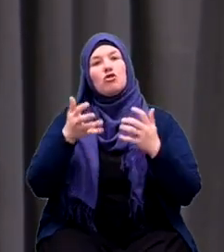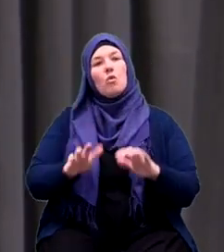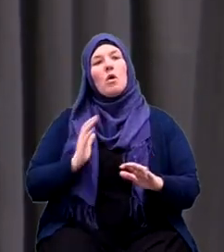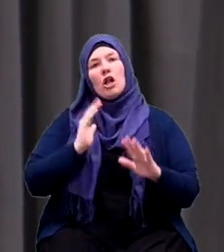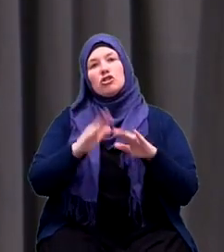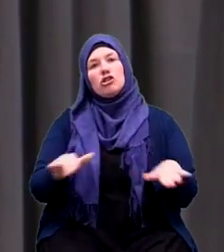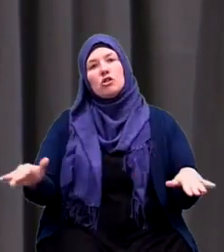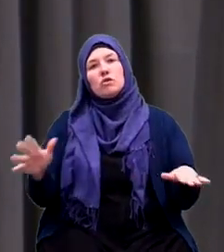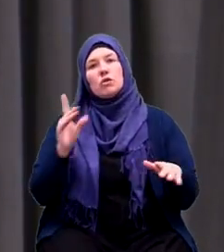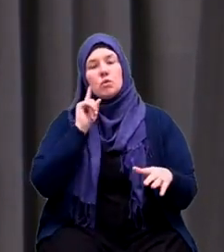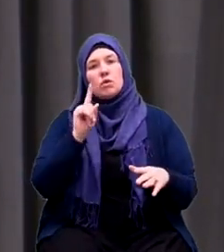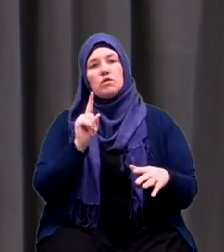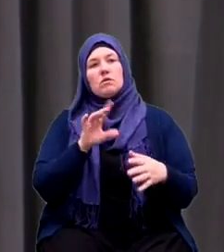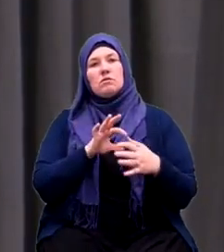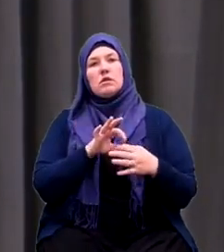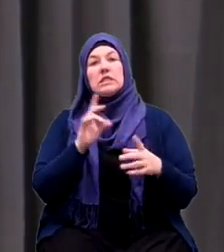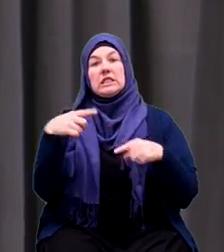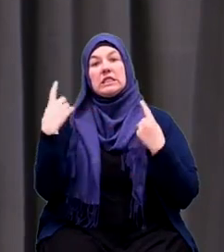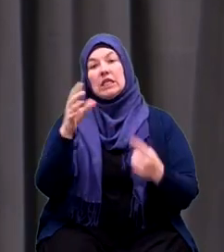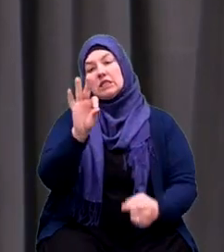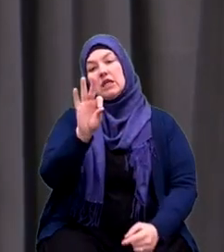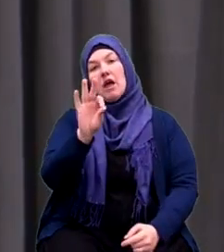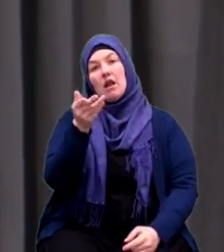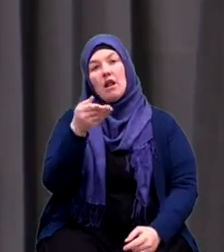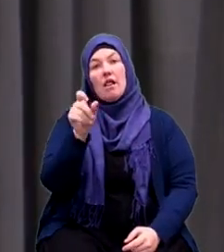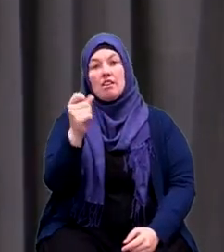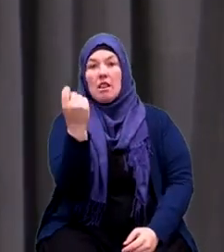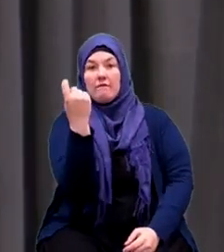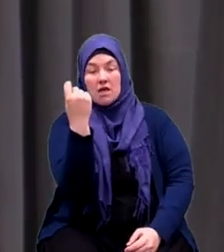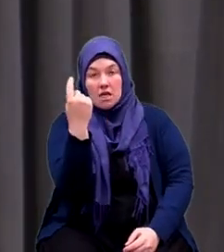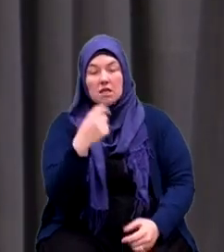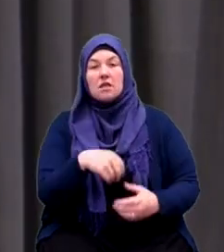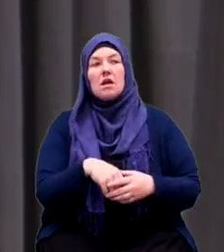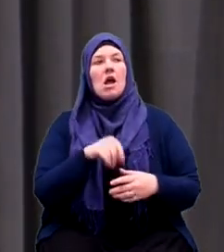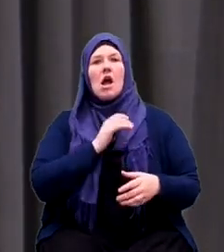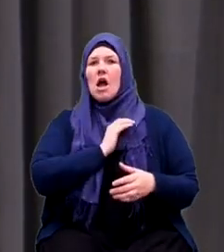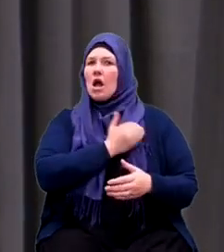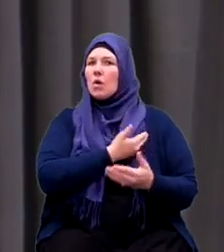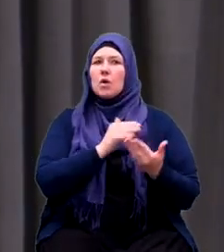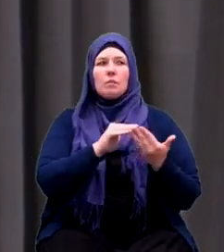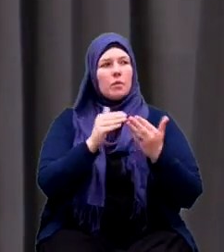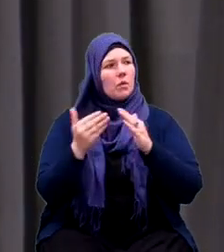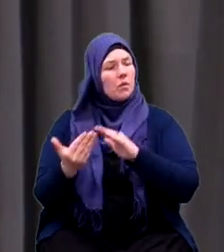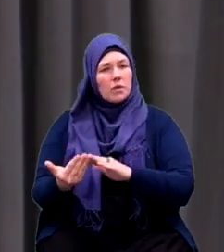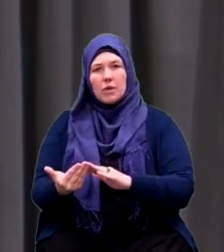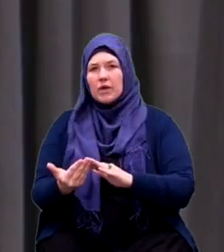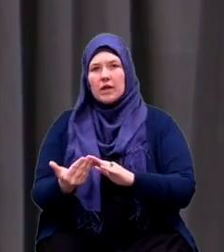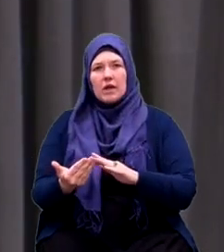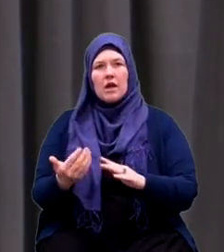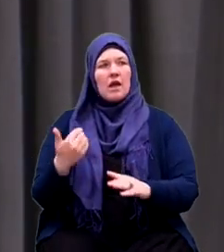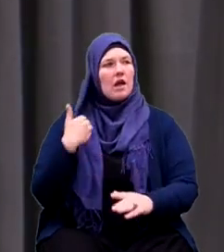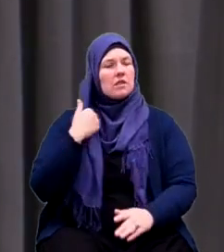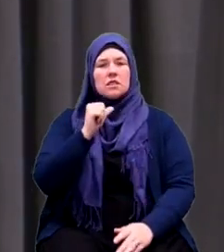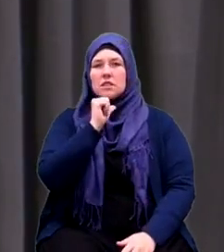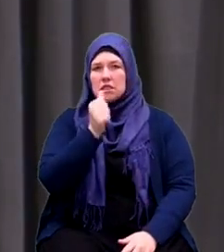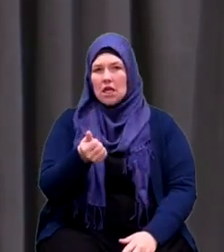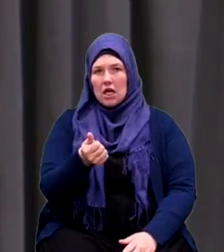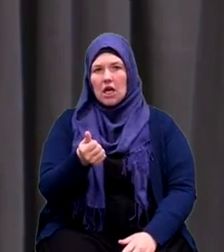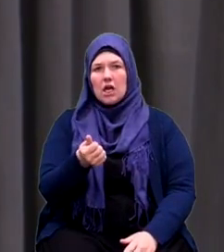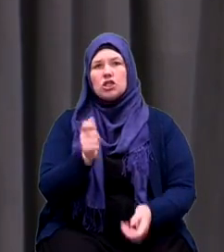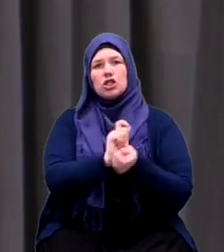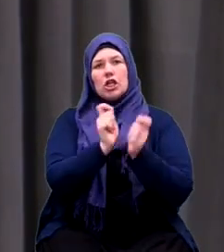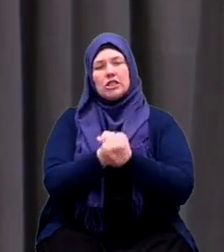completely. Since 9/11, our community has not crossed over the